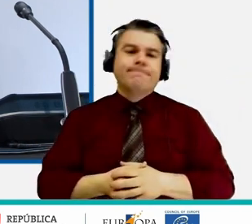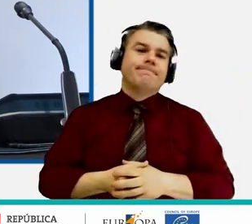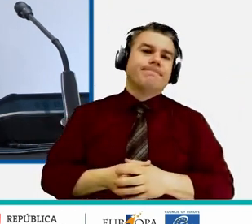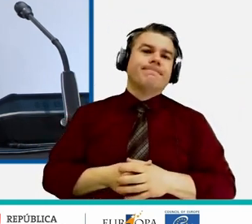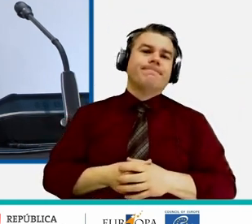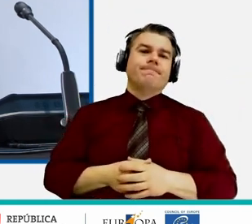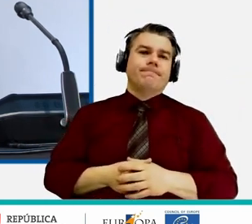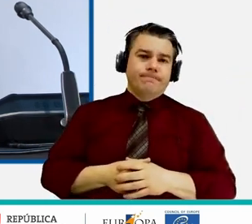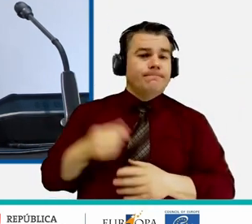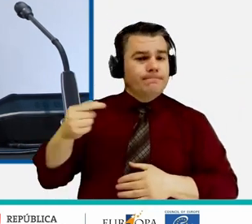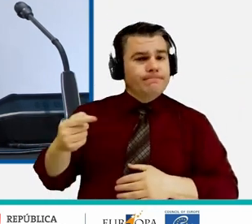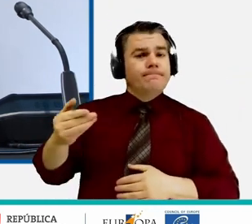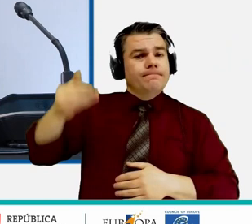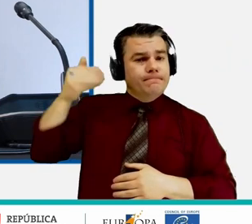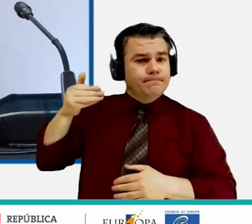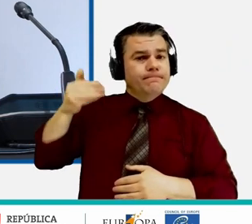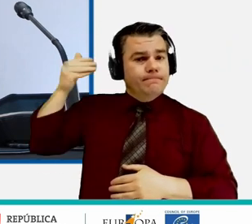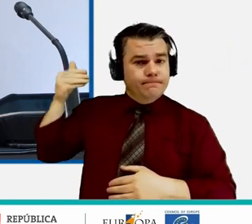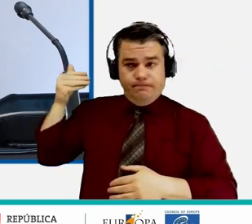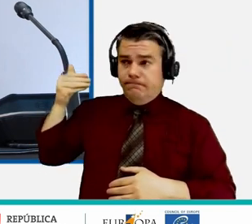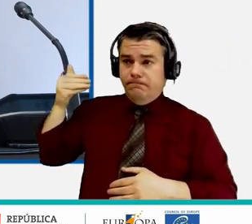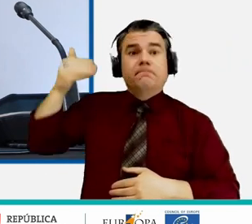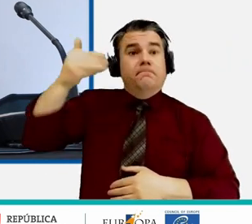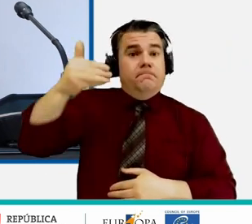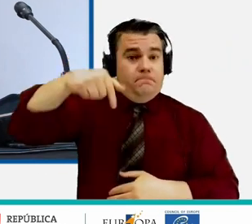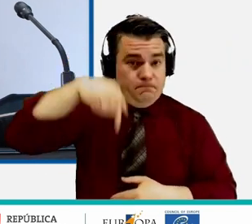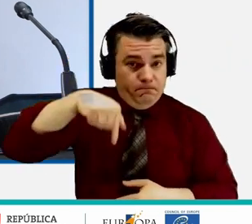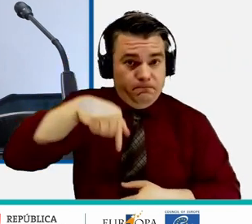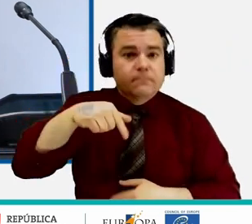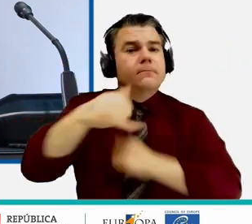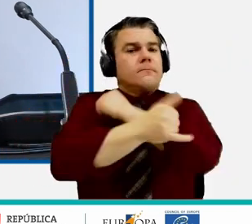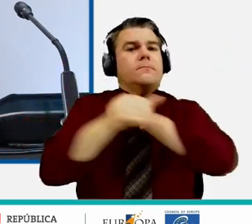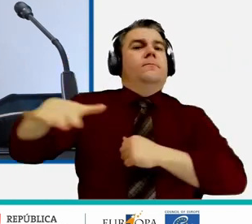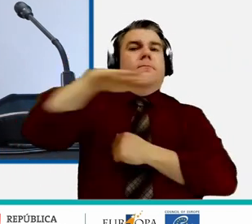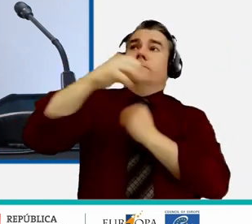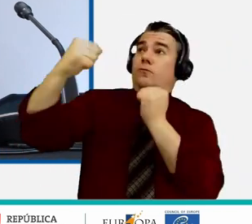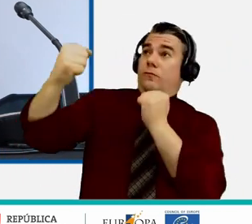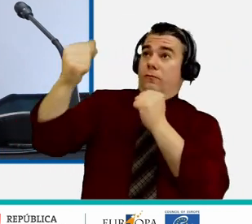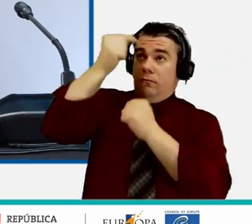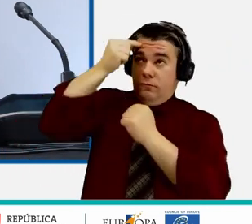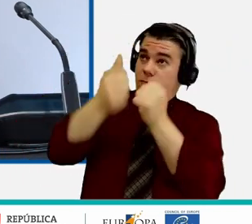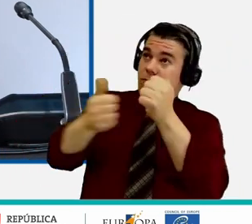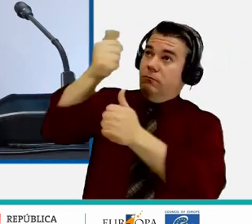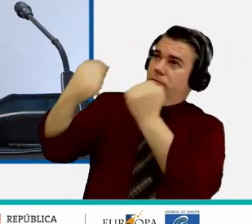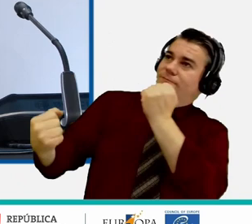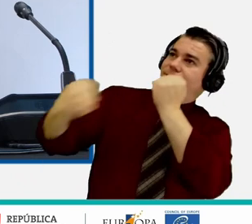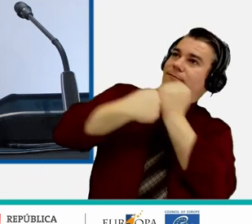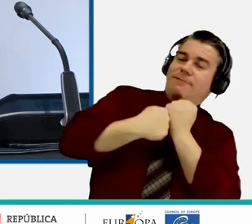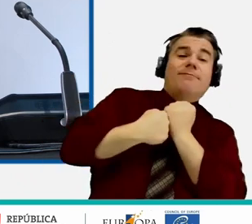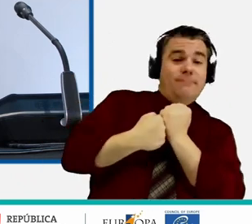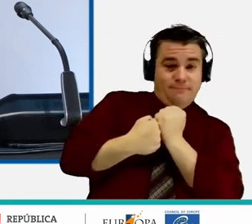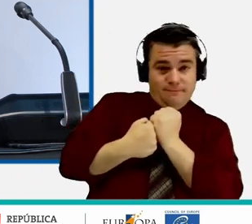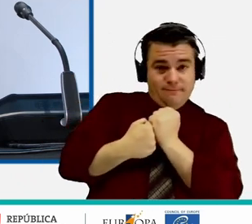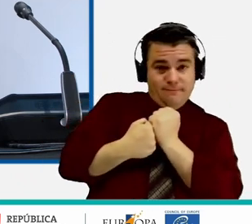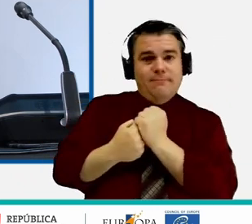in the past, in the present, so with the support of the national level, that's all important for the activities of the working group and the promotion